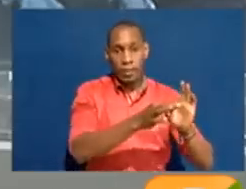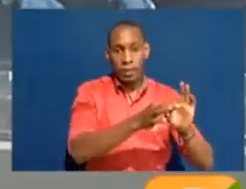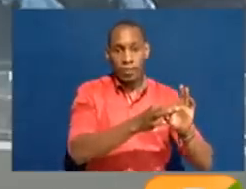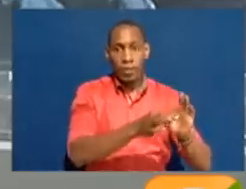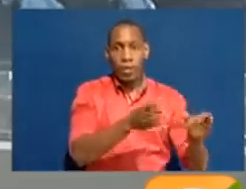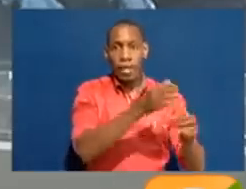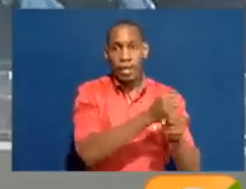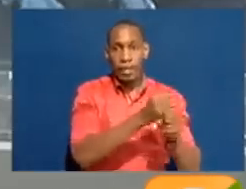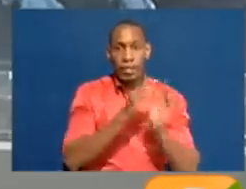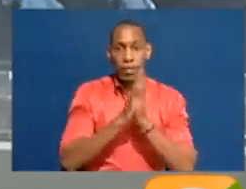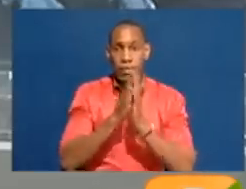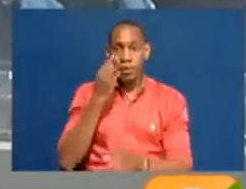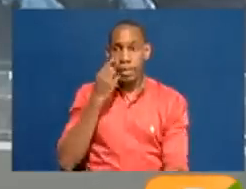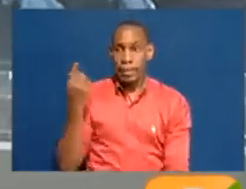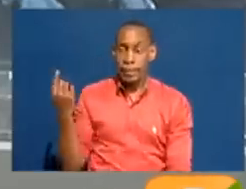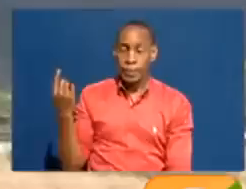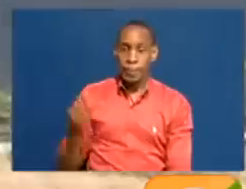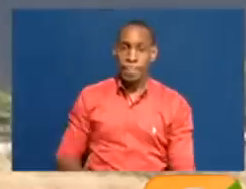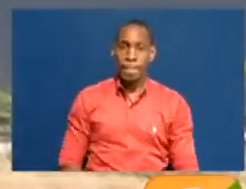Kenya Coalition. Take a listen.